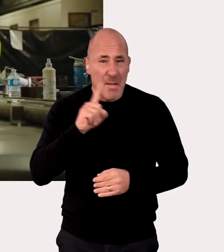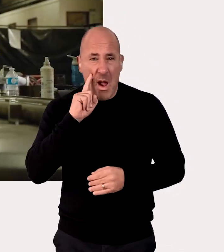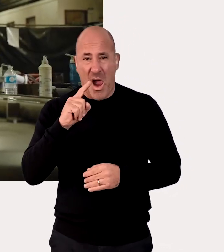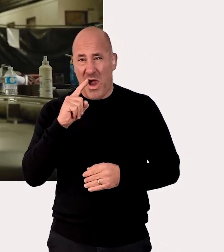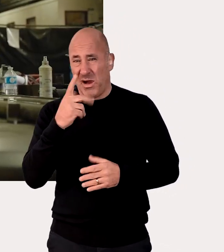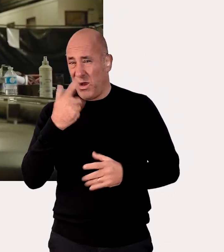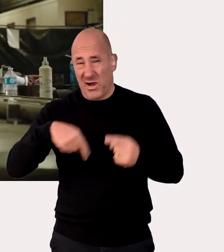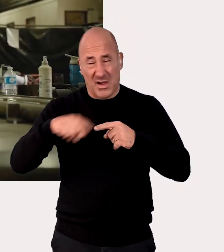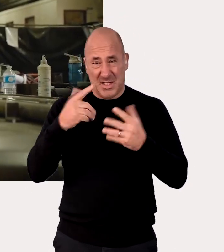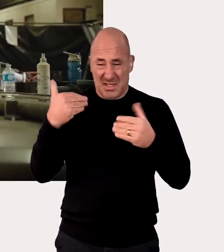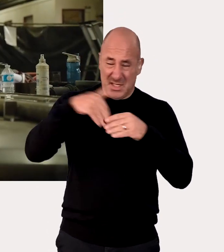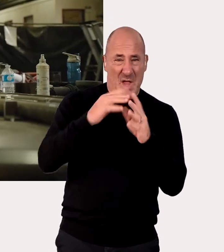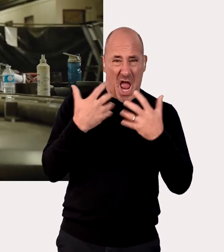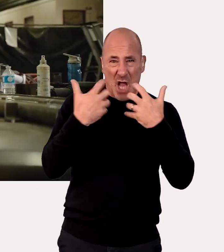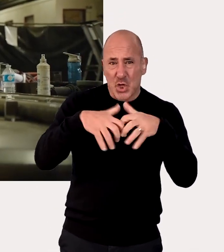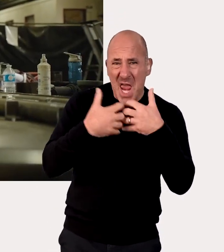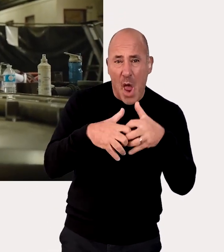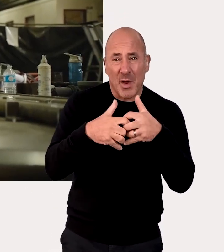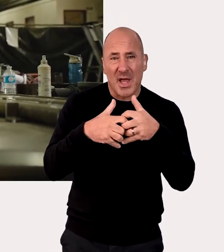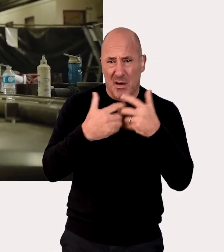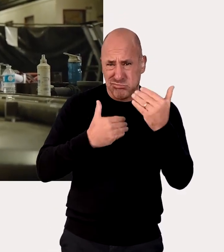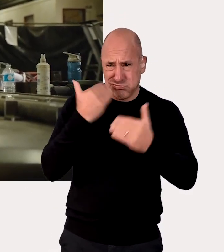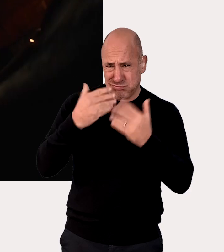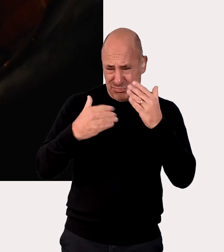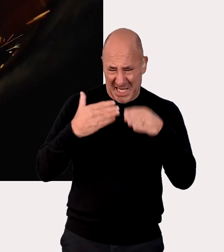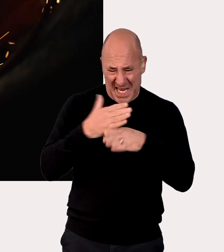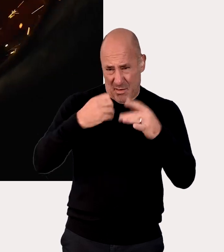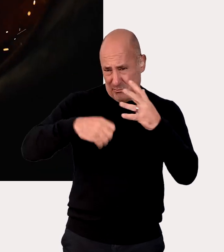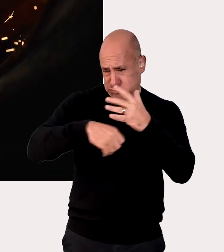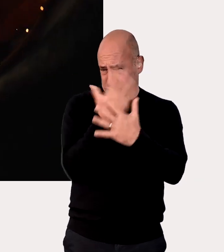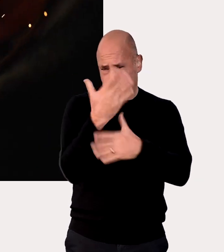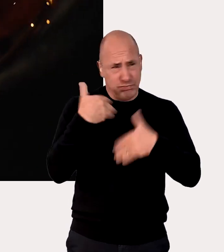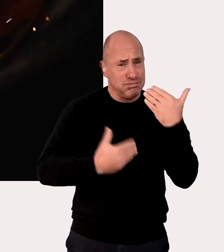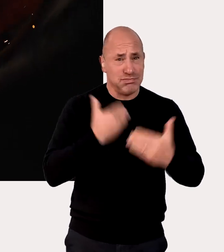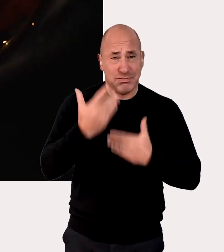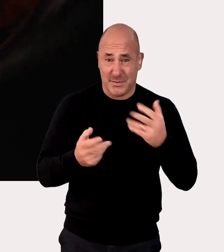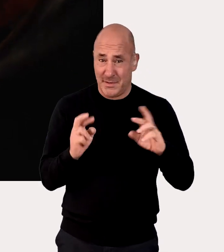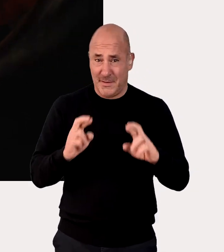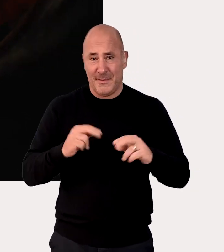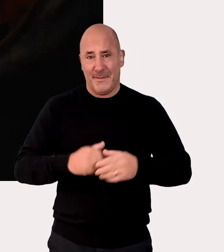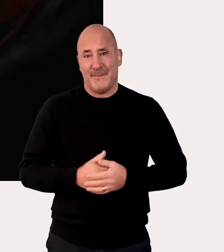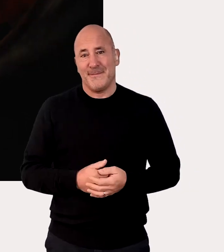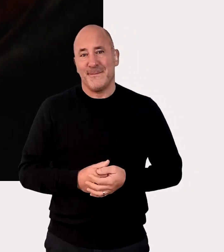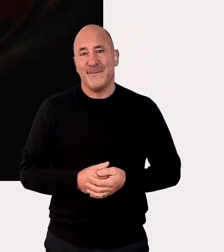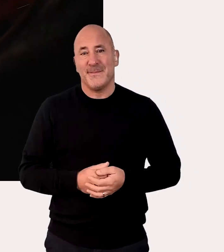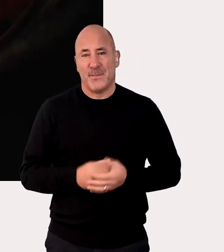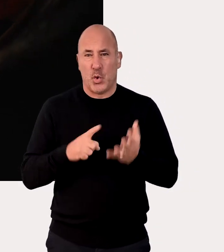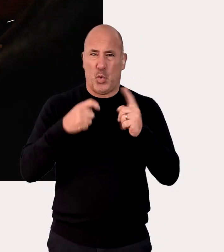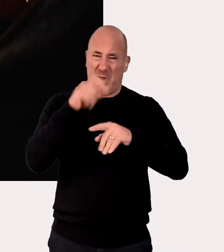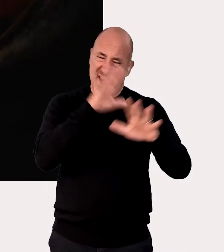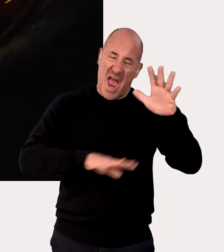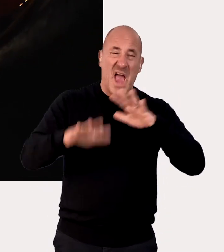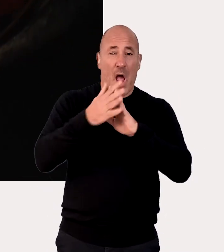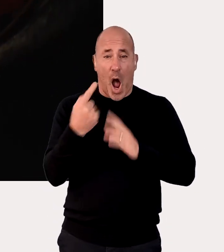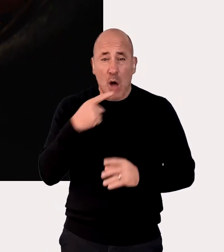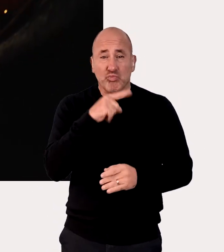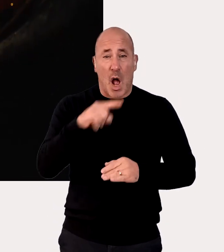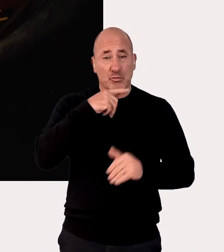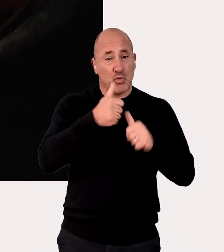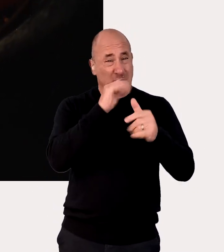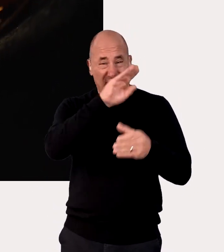males, females, to come into the engineering industry and to progress and flourish in their careers.